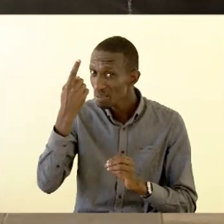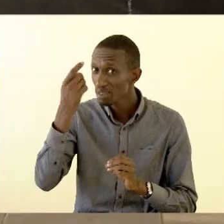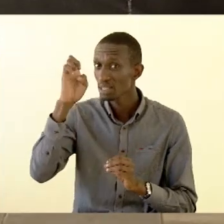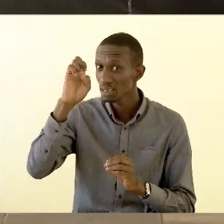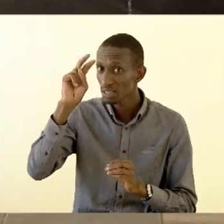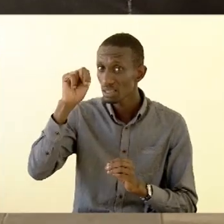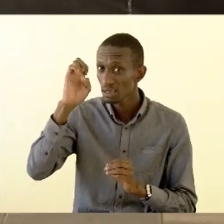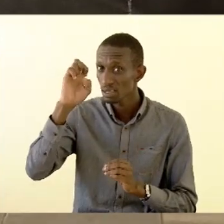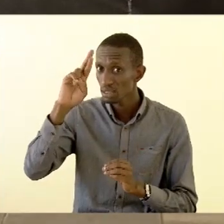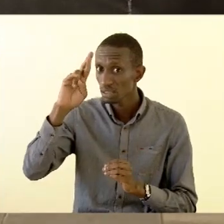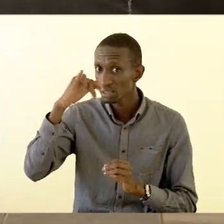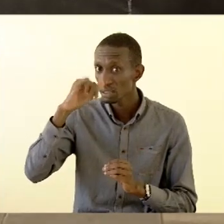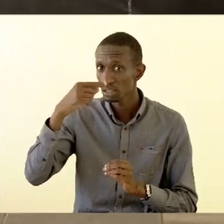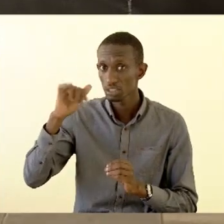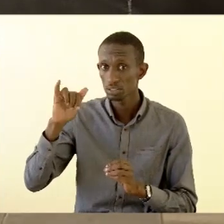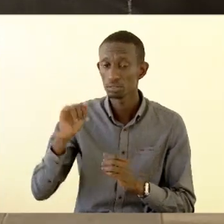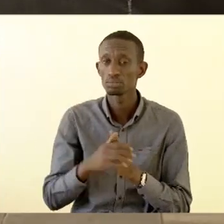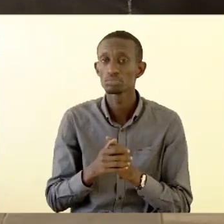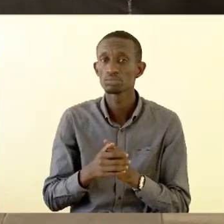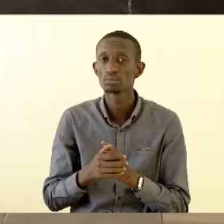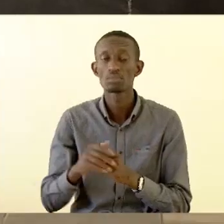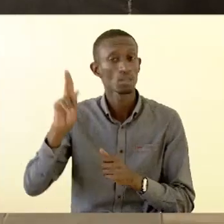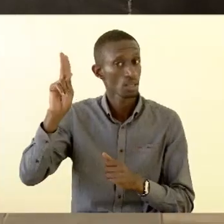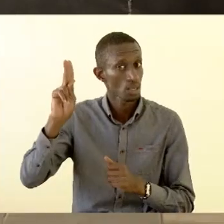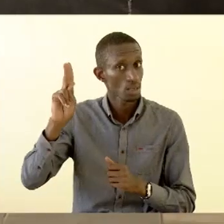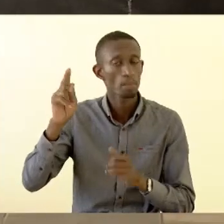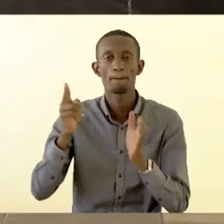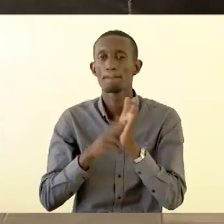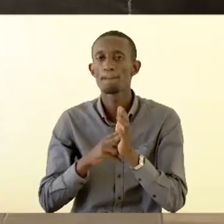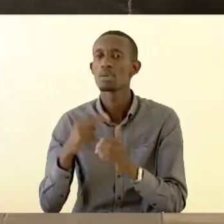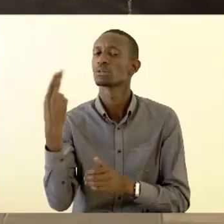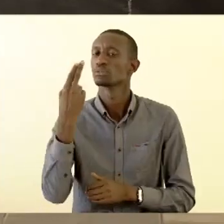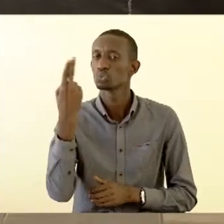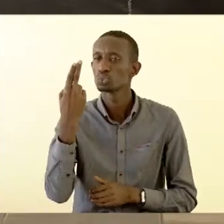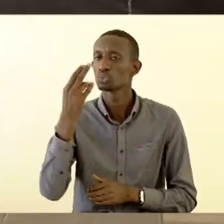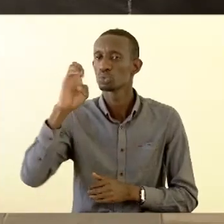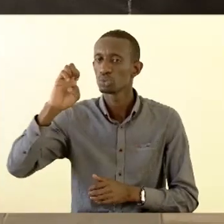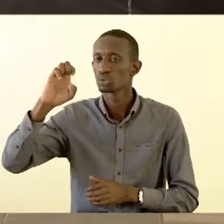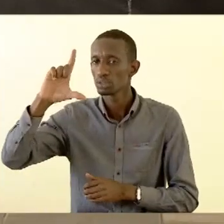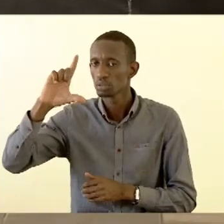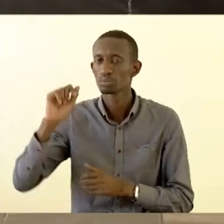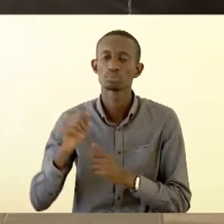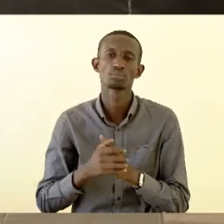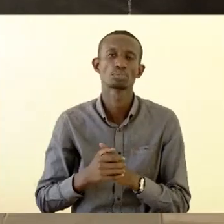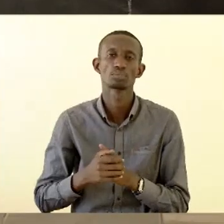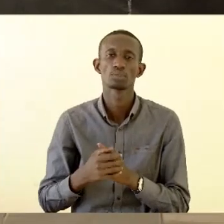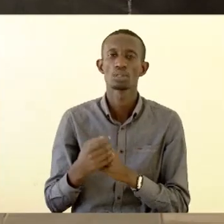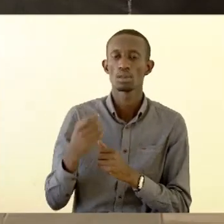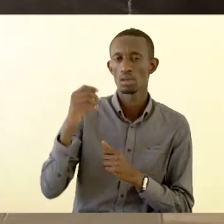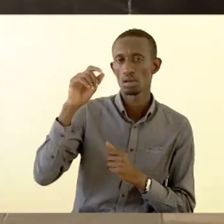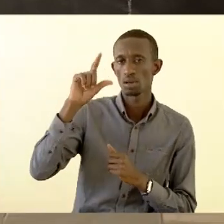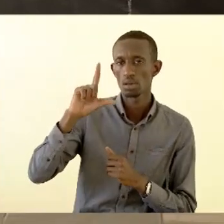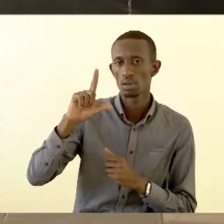which is K, can only have 2 electrons. L, which is the second, can have 8. M, which is